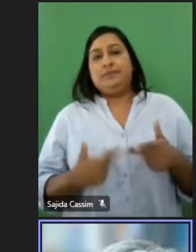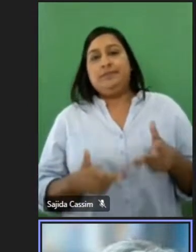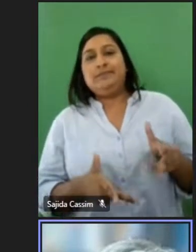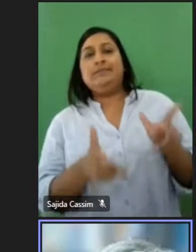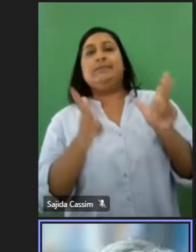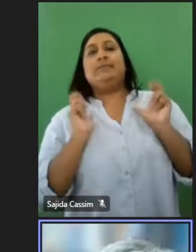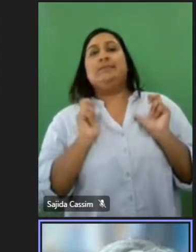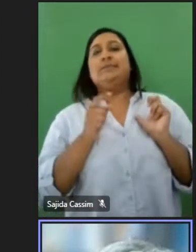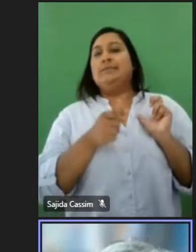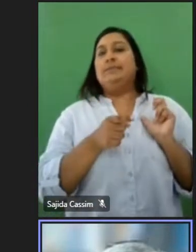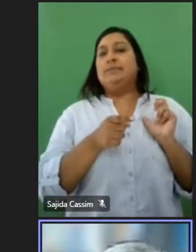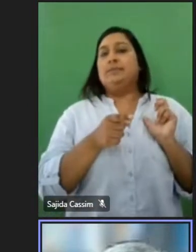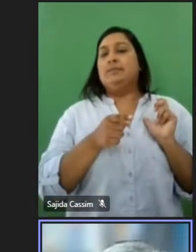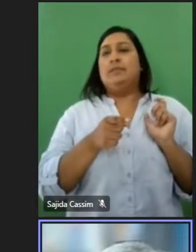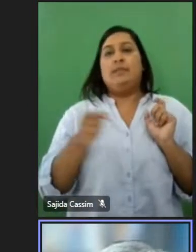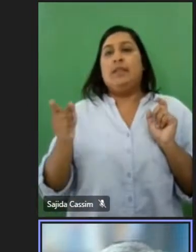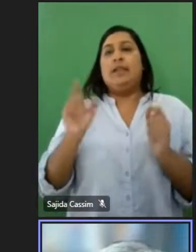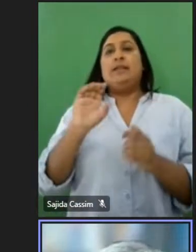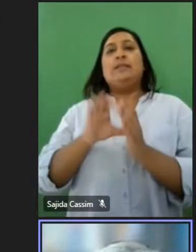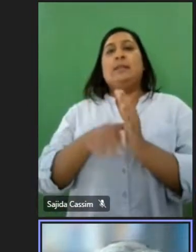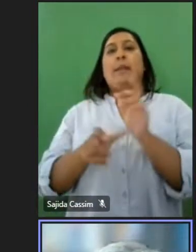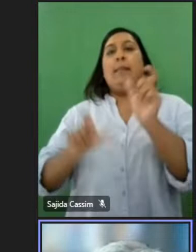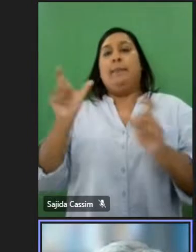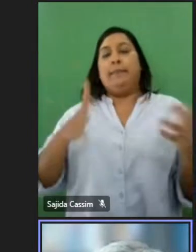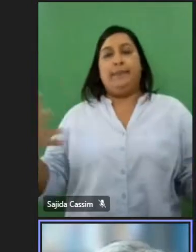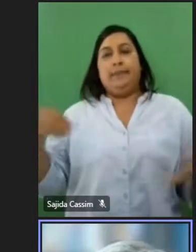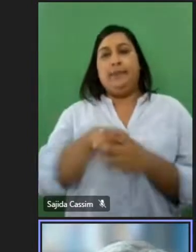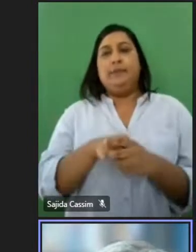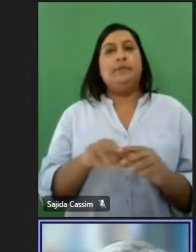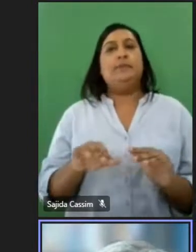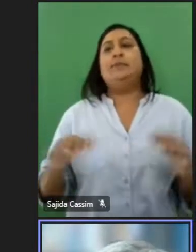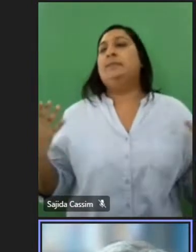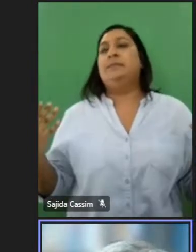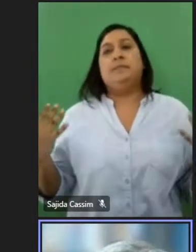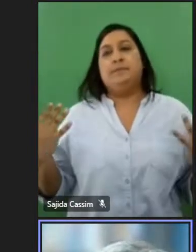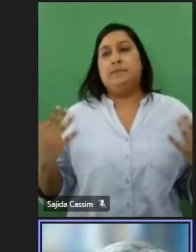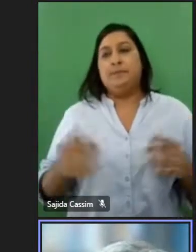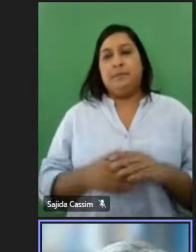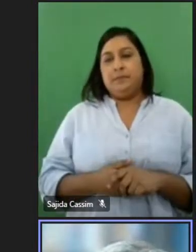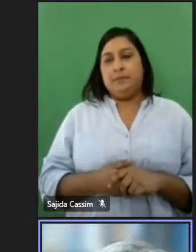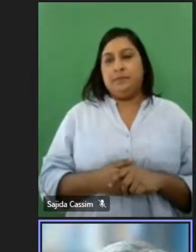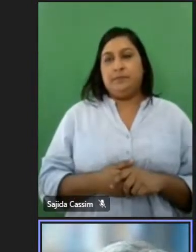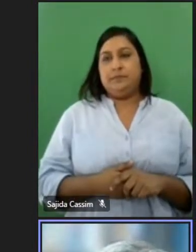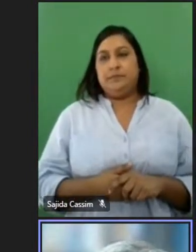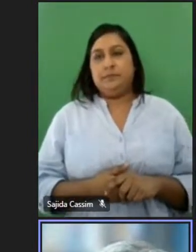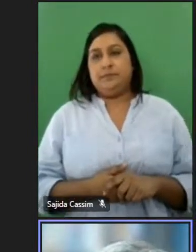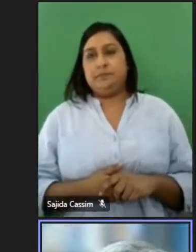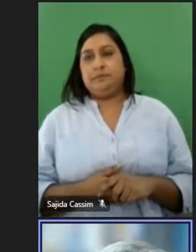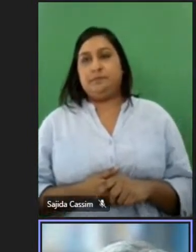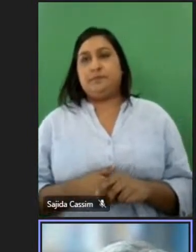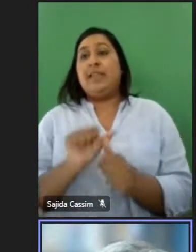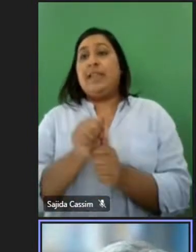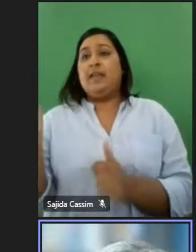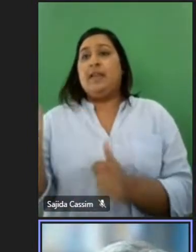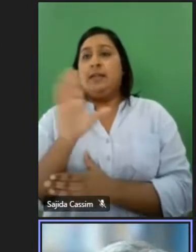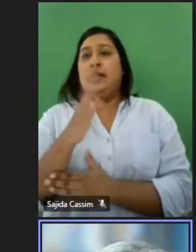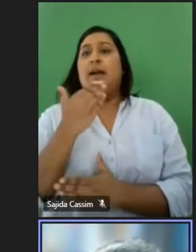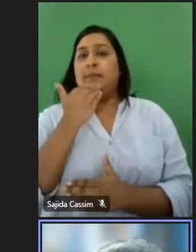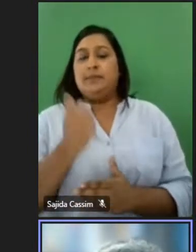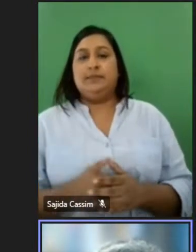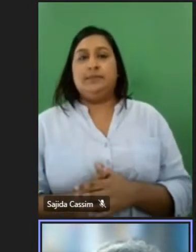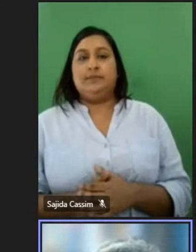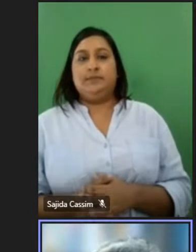in the survey was that interventions were far from disability inclusive. Next slide, please, Joel.